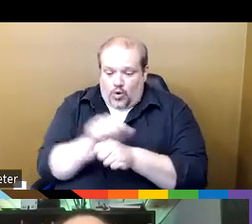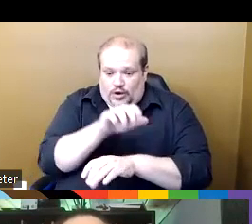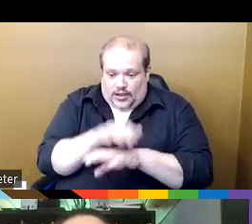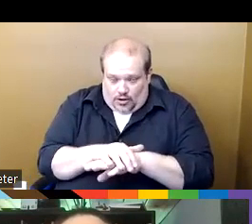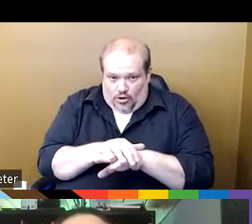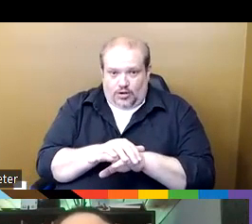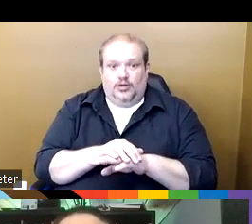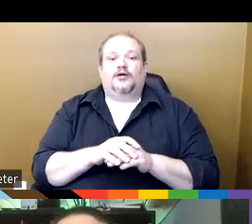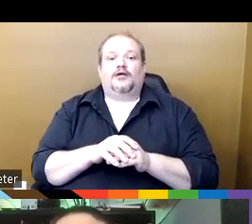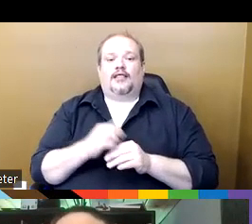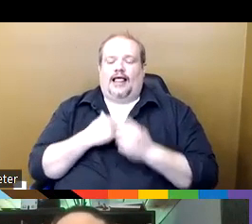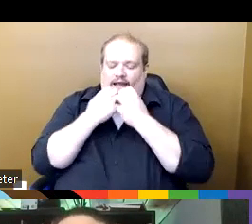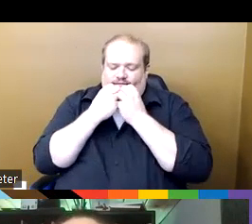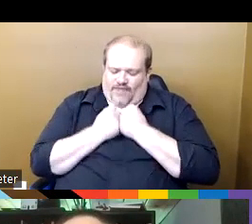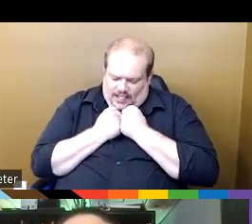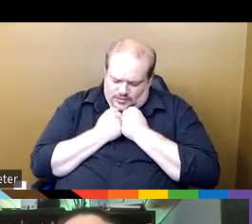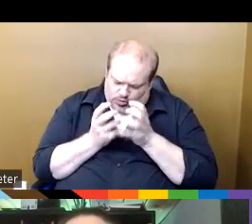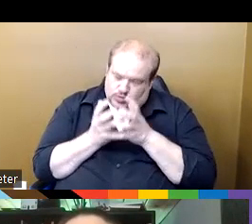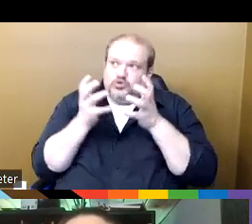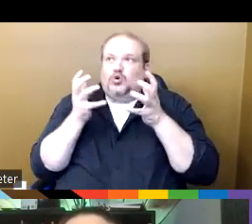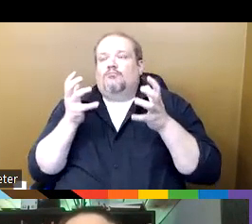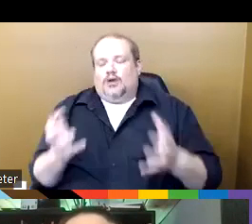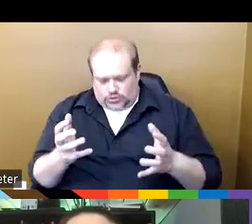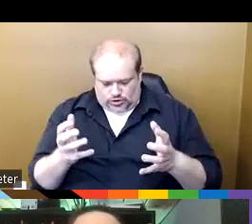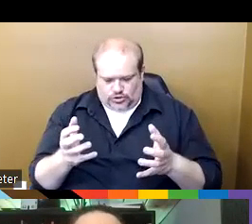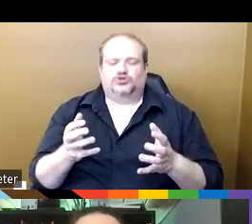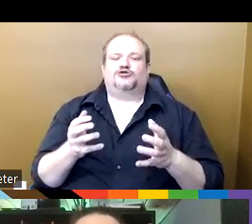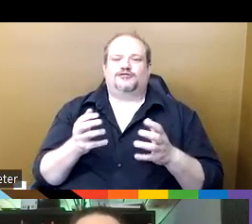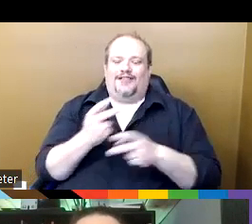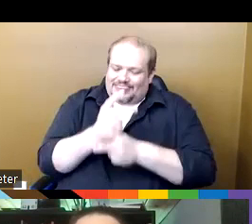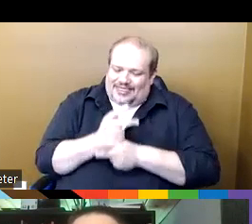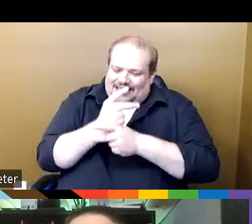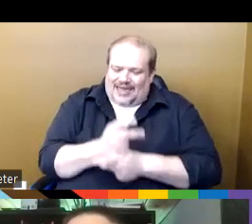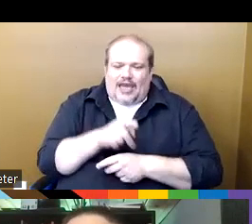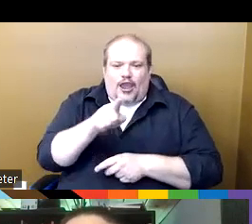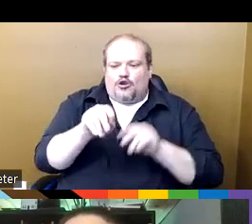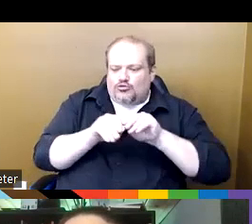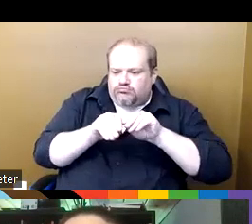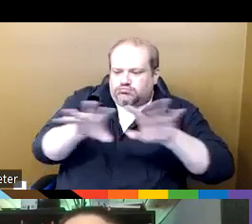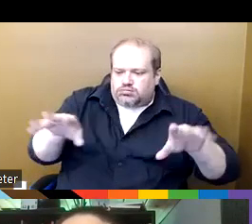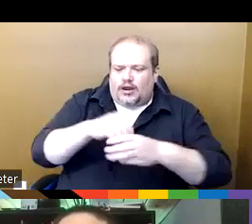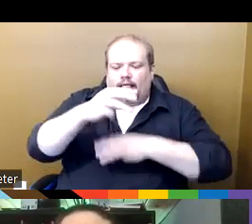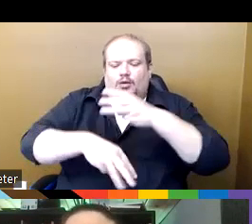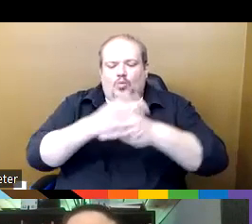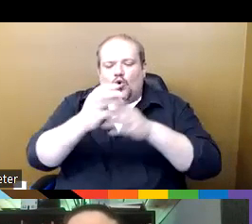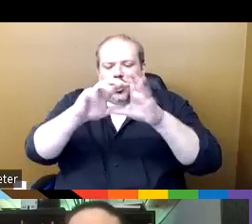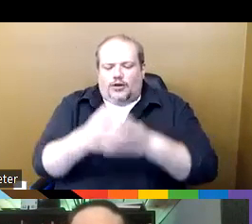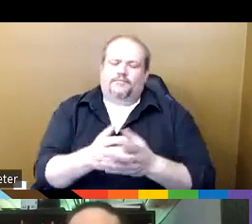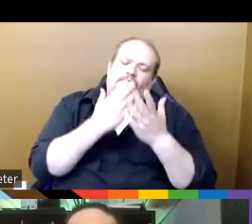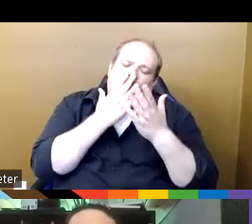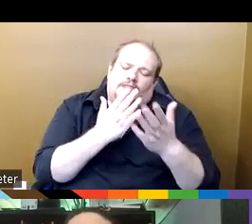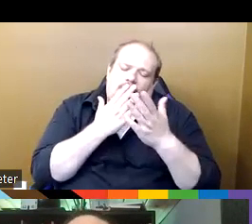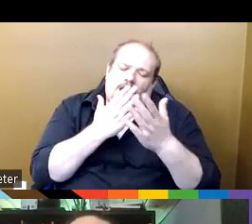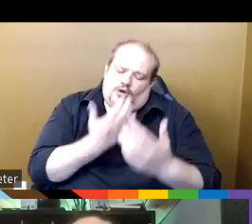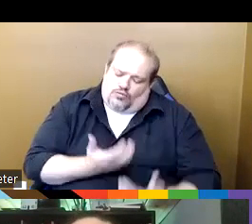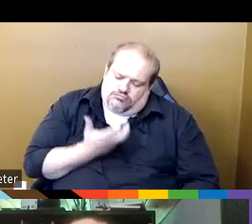I value so much the care that you put out into the world, and wanted to thank you from